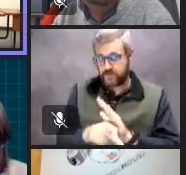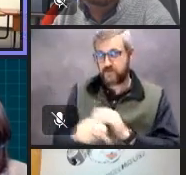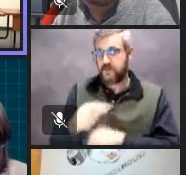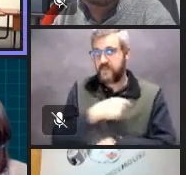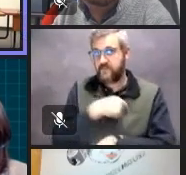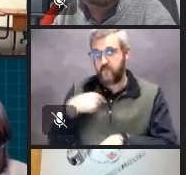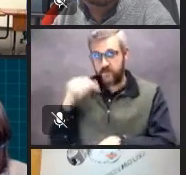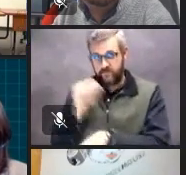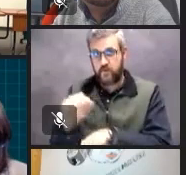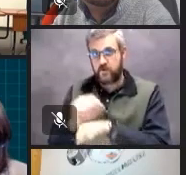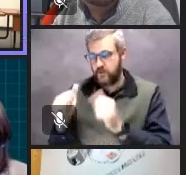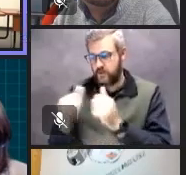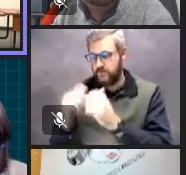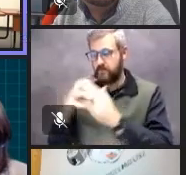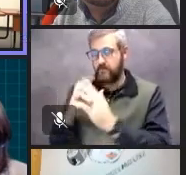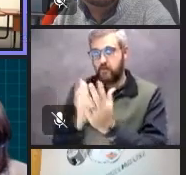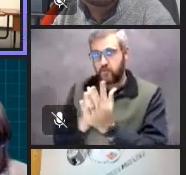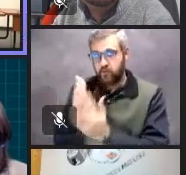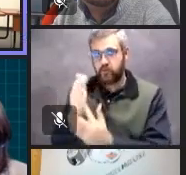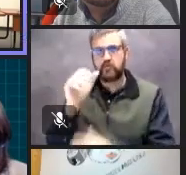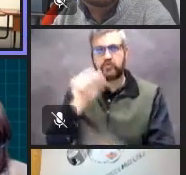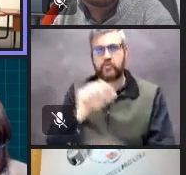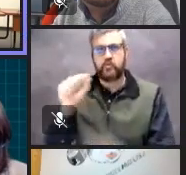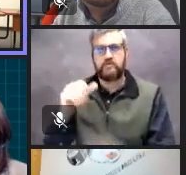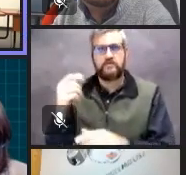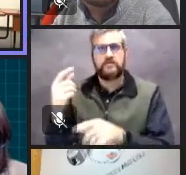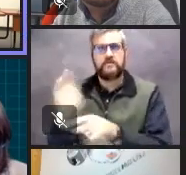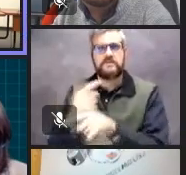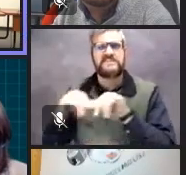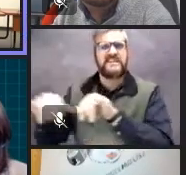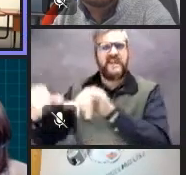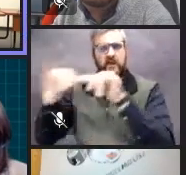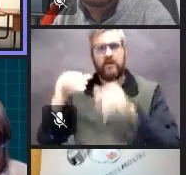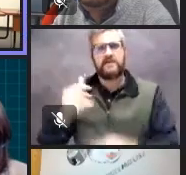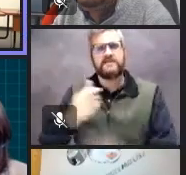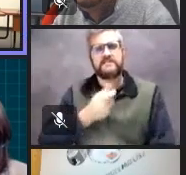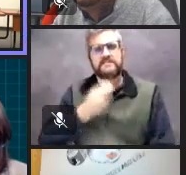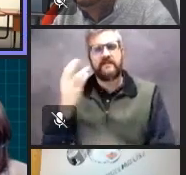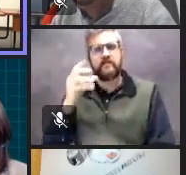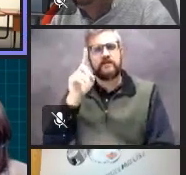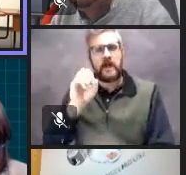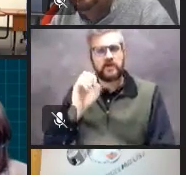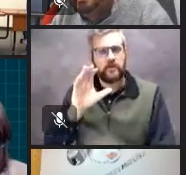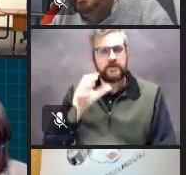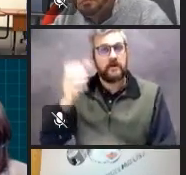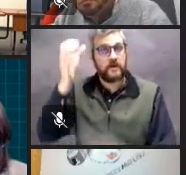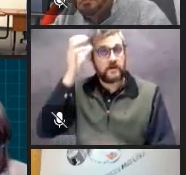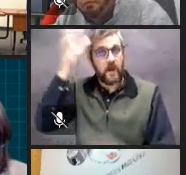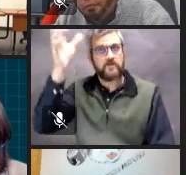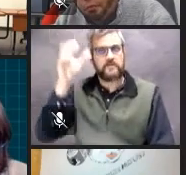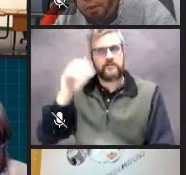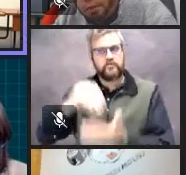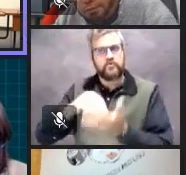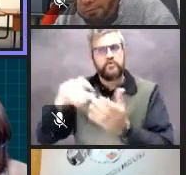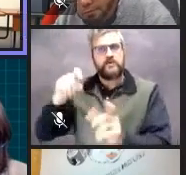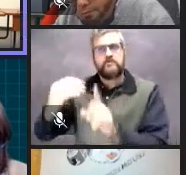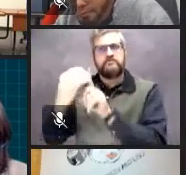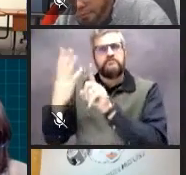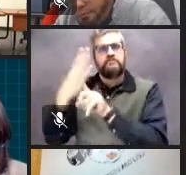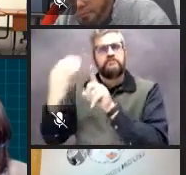implement through the social studies standards. It's really a series of documents and concepts that students need to be exposed to in the course of their